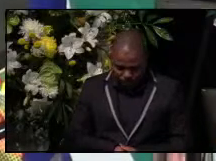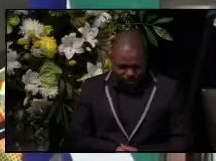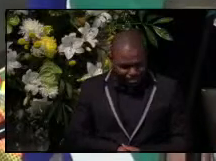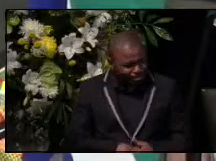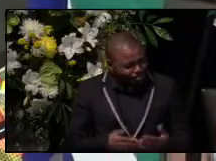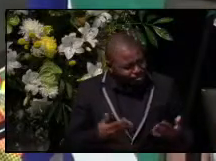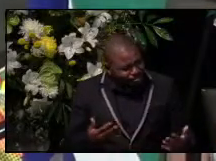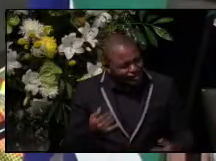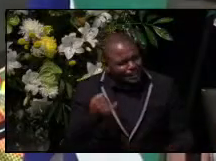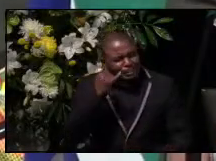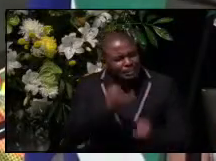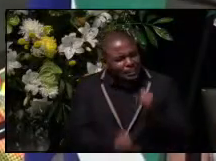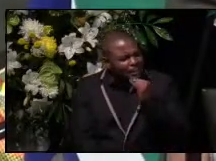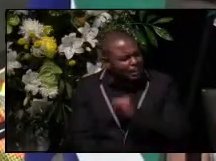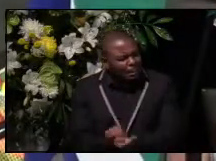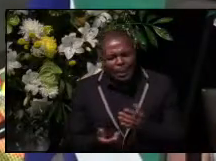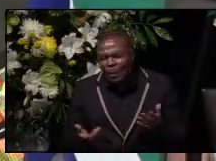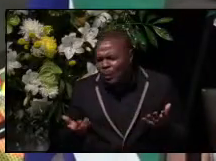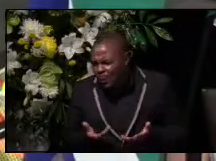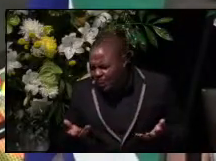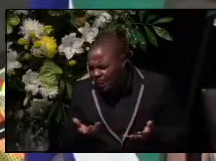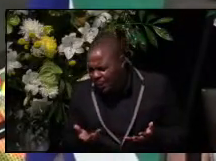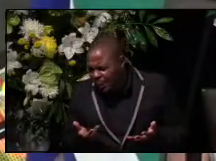what went wrong